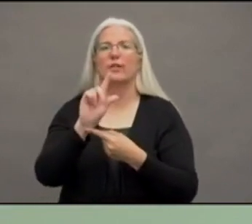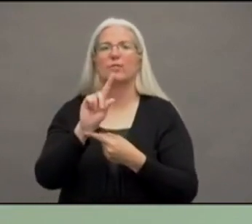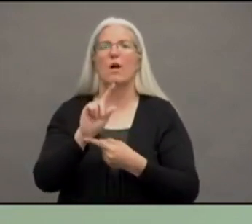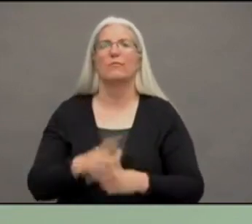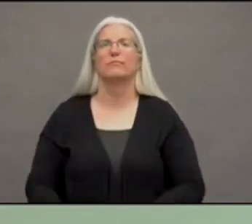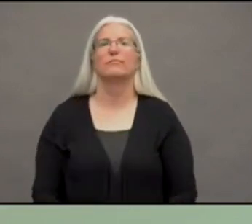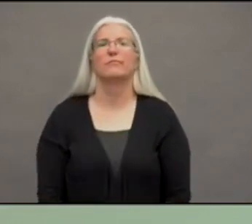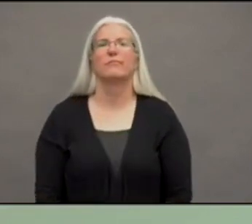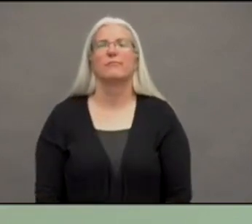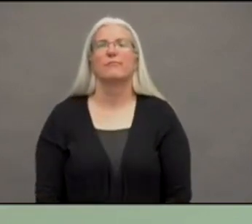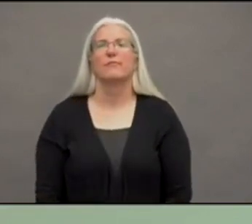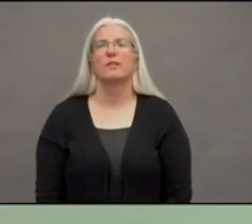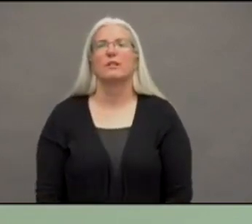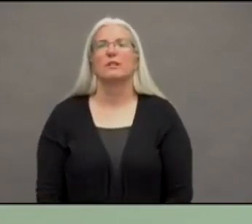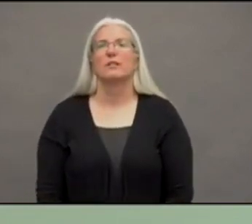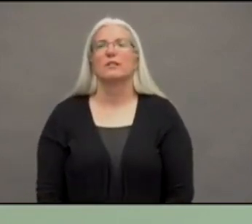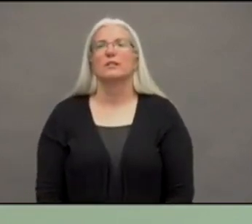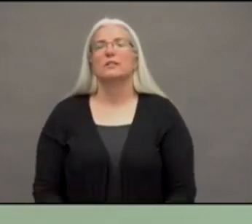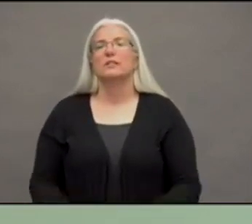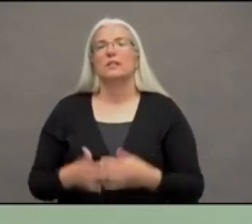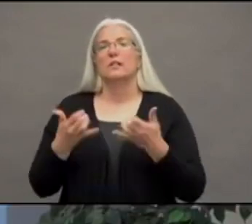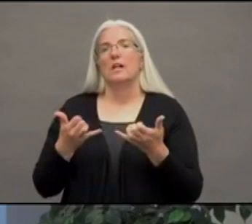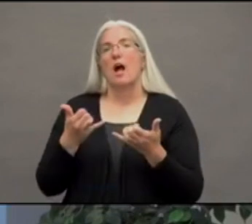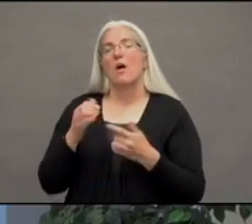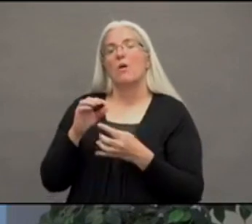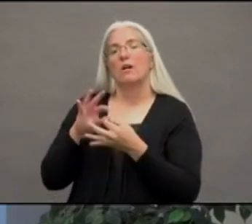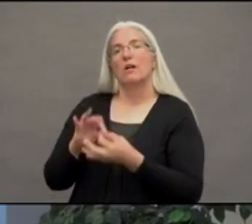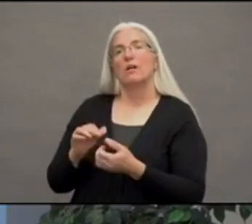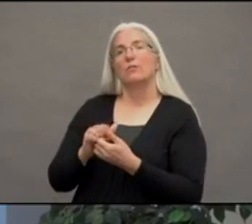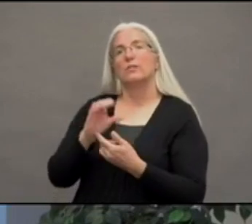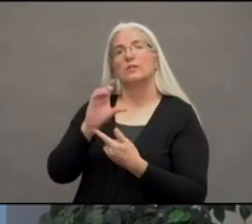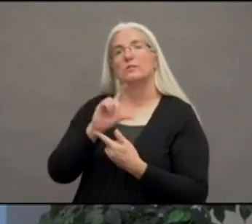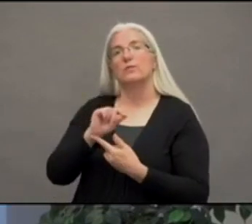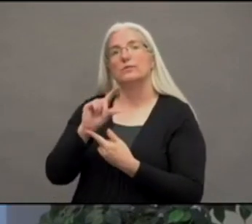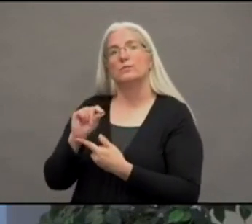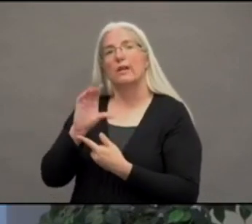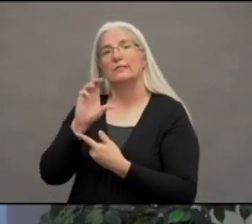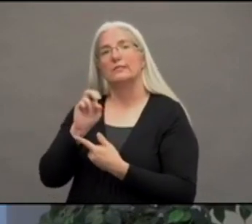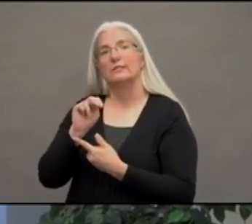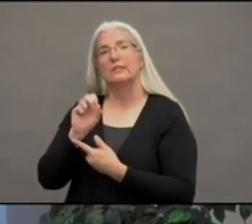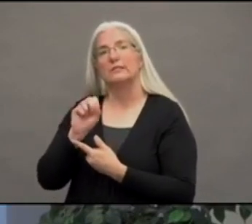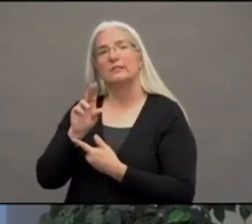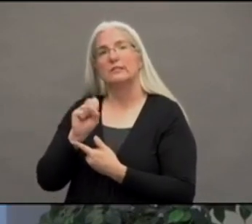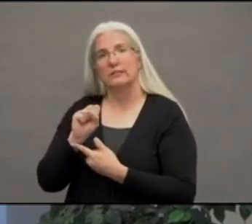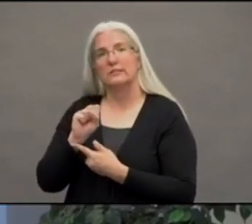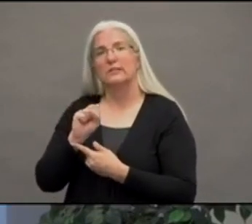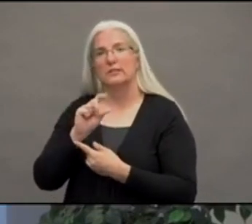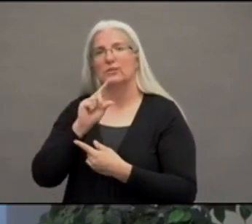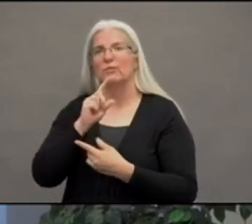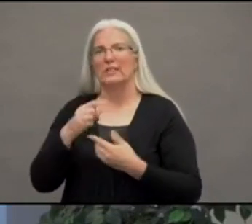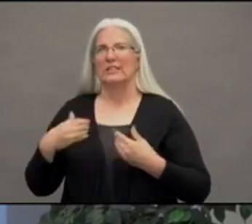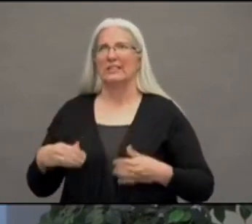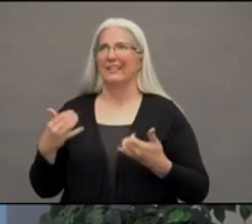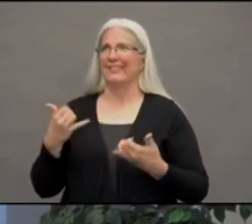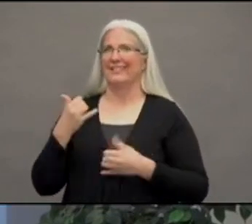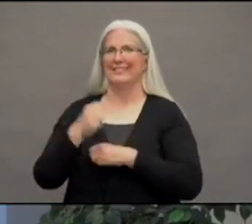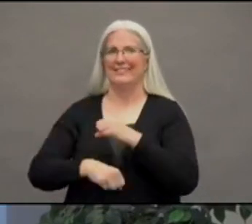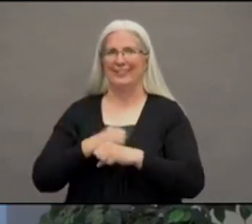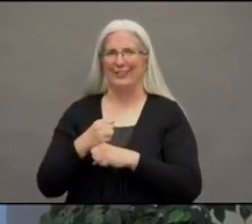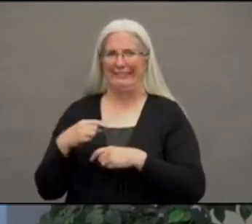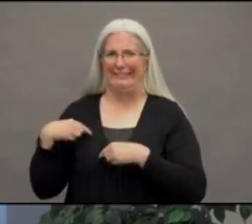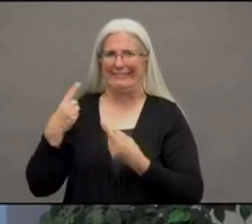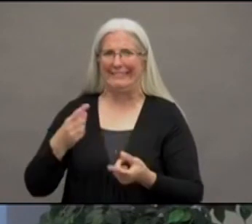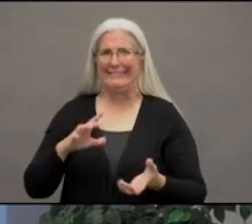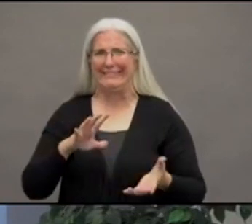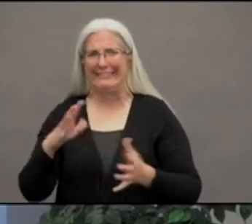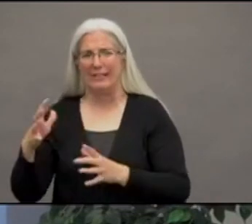So, 2020 census. It's been quite a year, as we know, here with the pandemic, and it's a really important year because